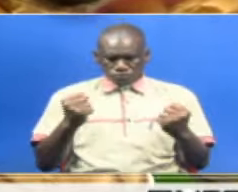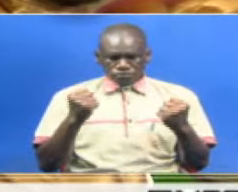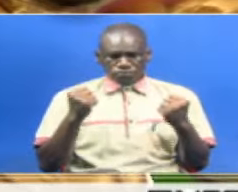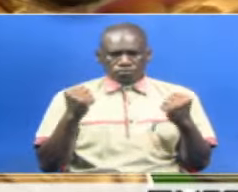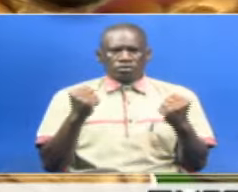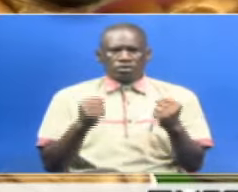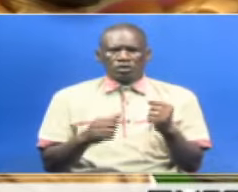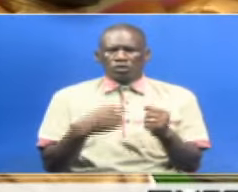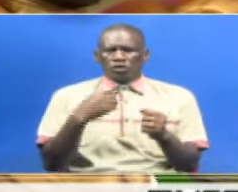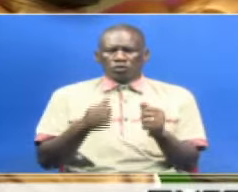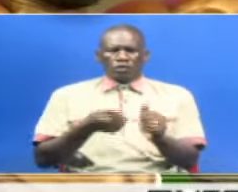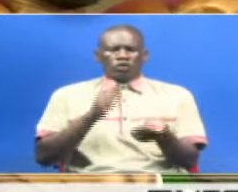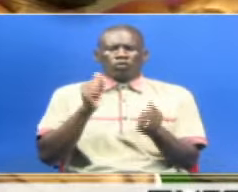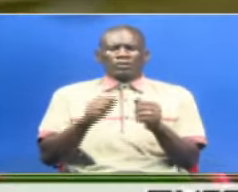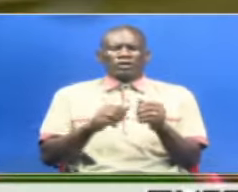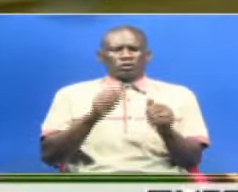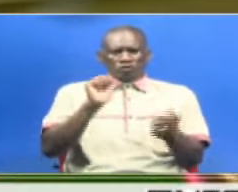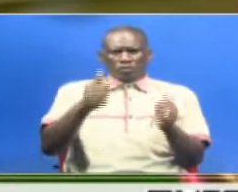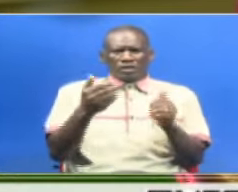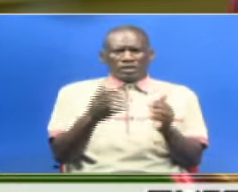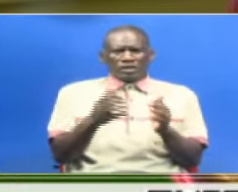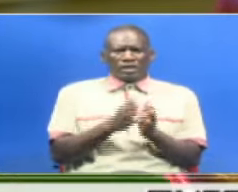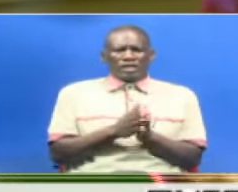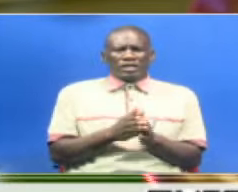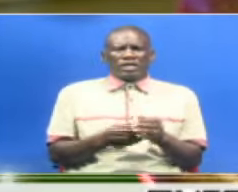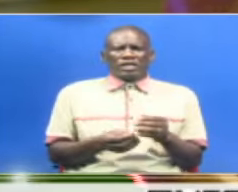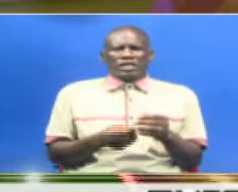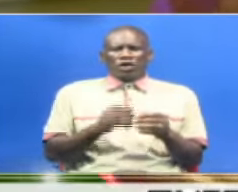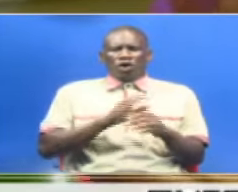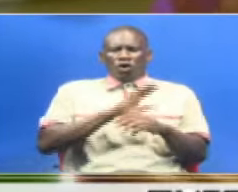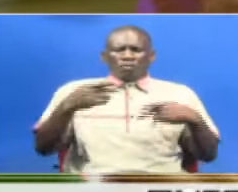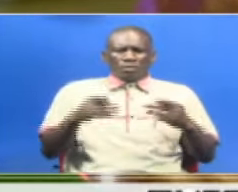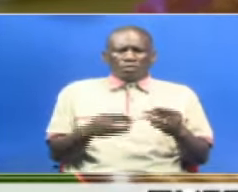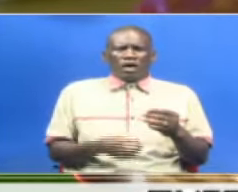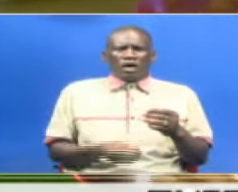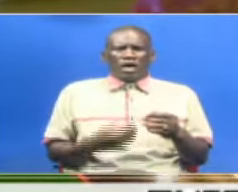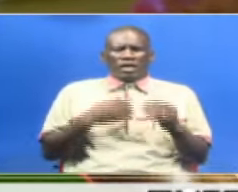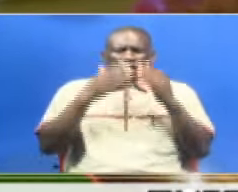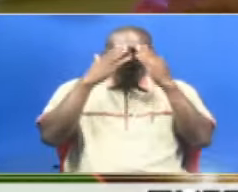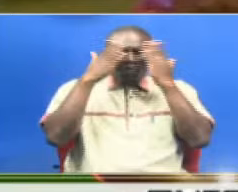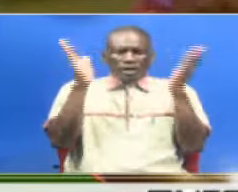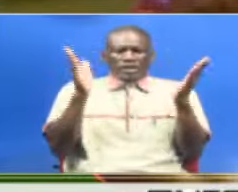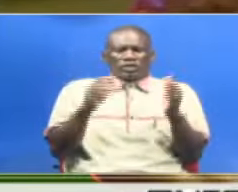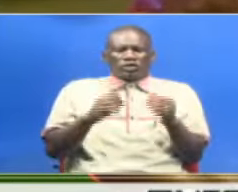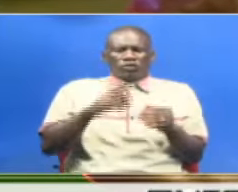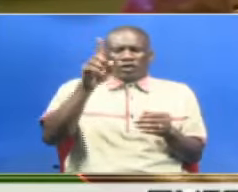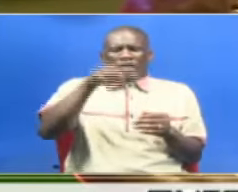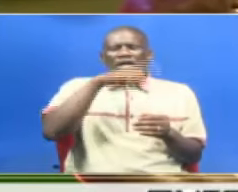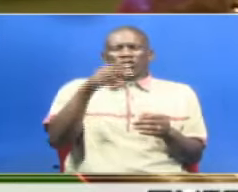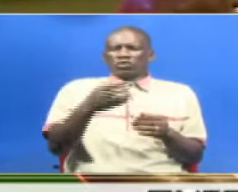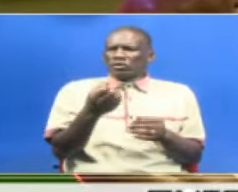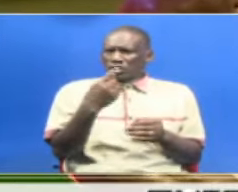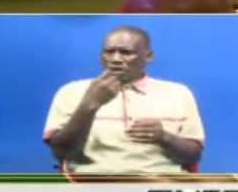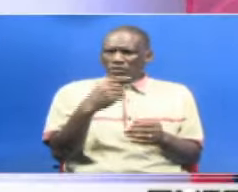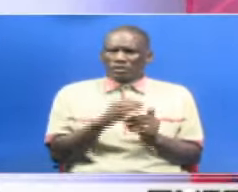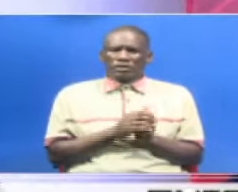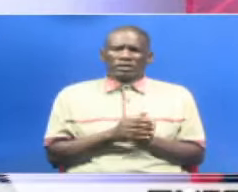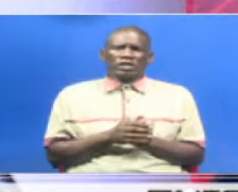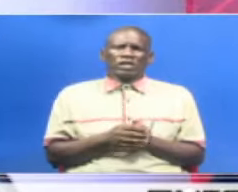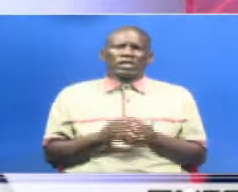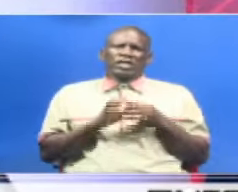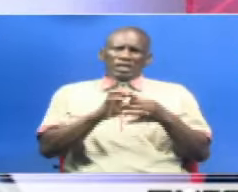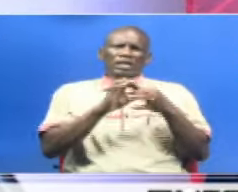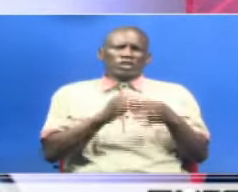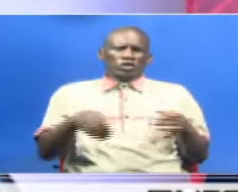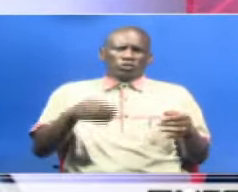in the competition underwent sensitization sessions to create awareness on prohibited substances. Culturally, we have